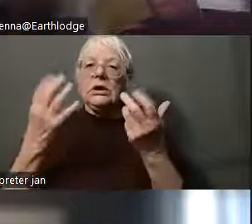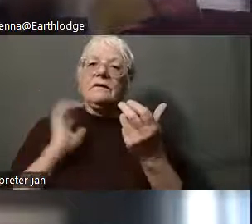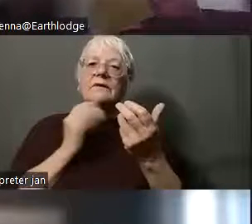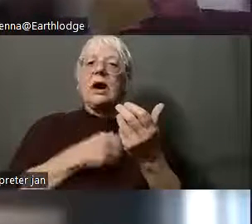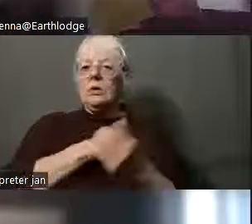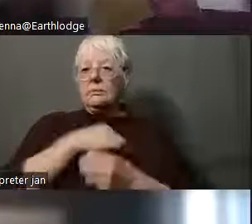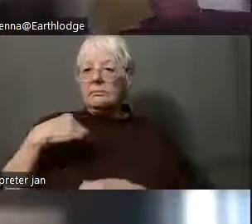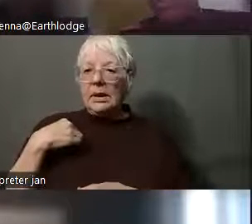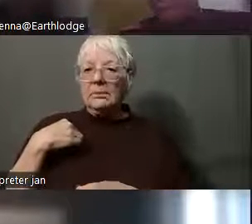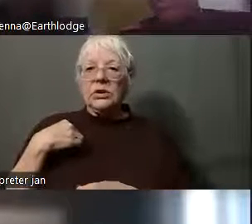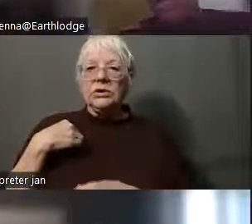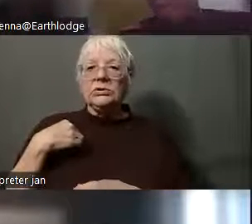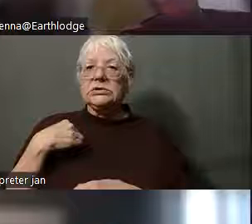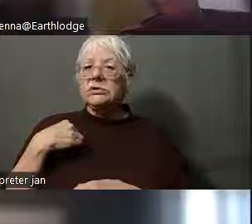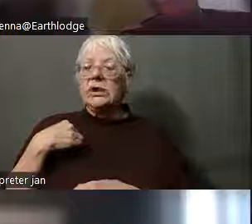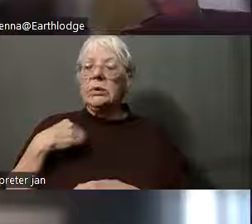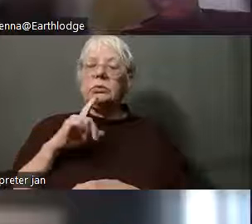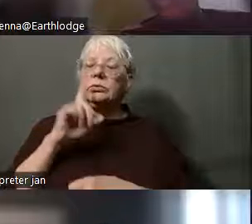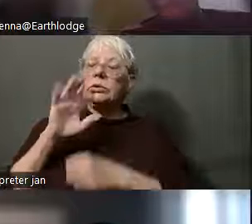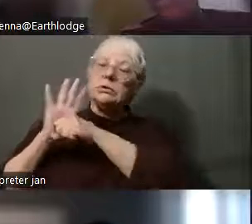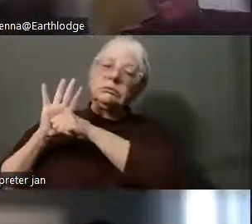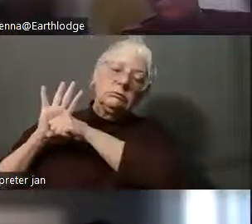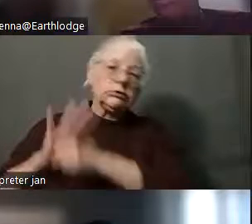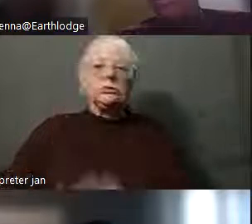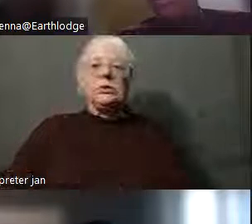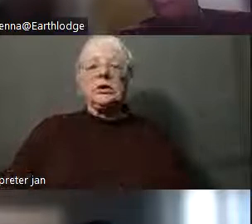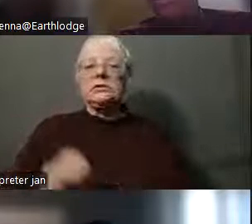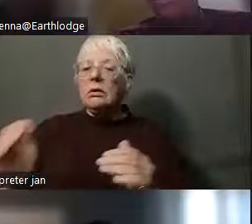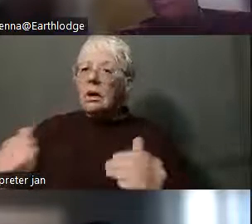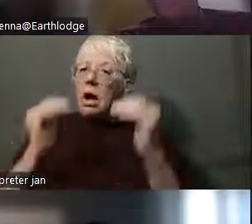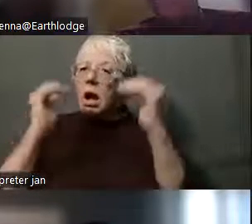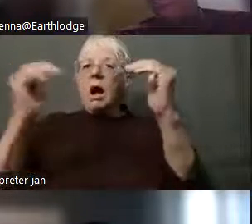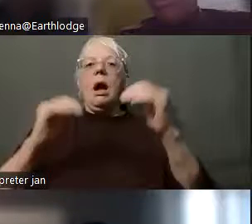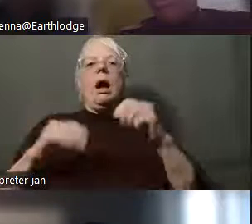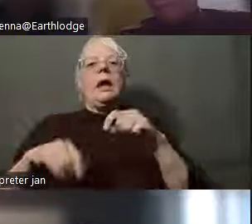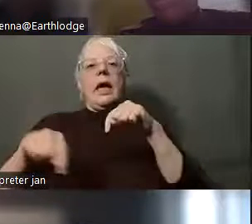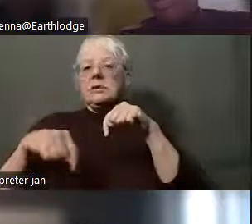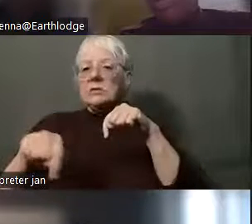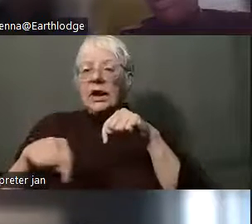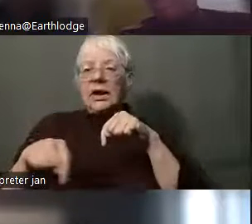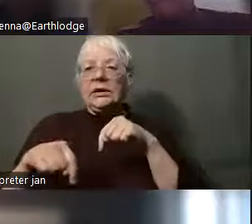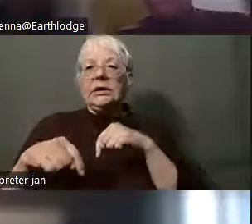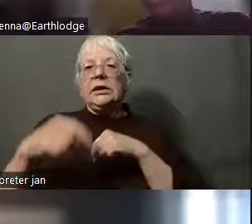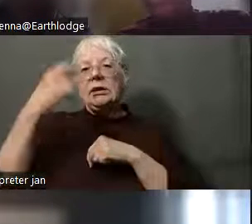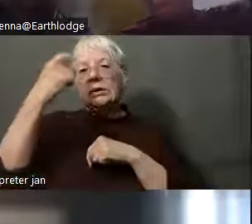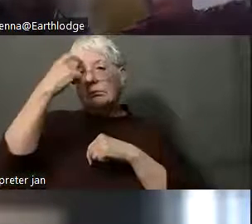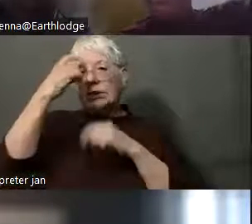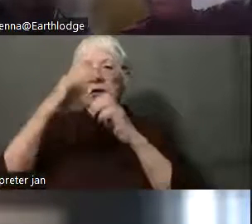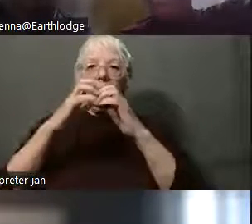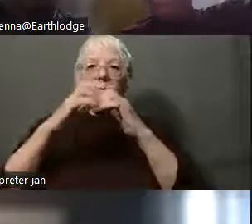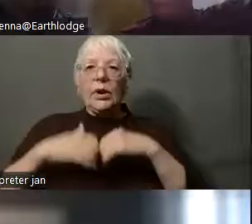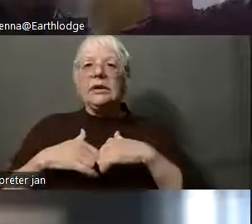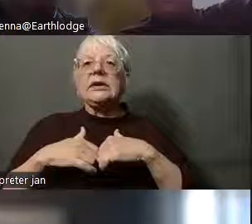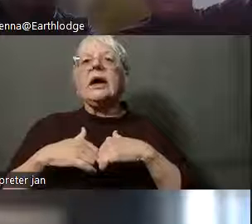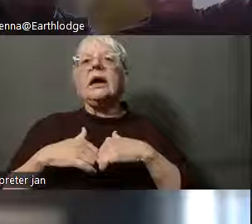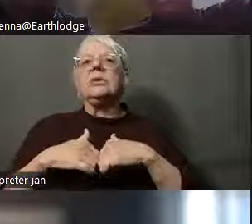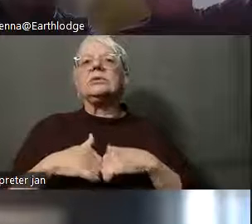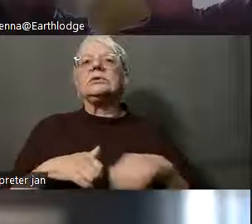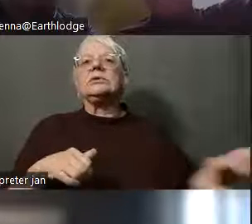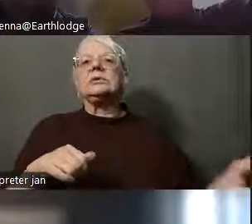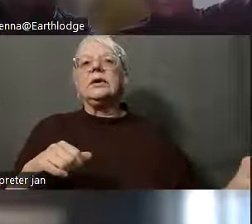that were just completely stressed out, had high anxiety, a few had mental breakdowns, and ended up